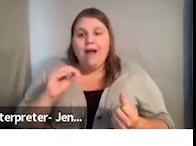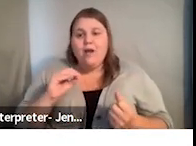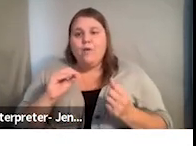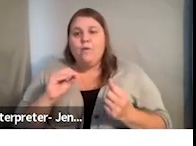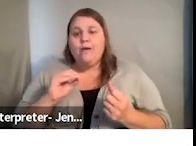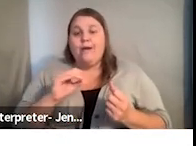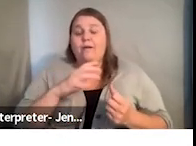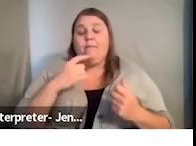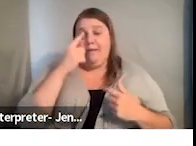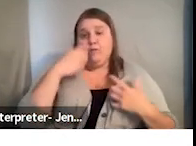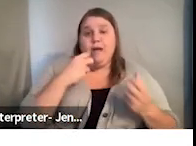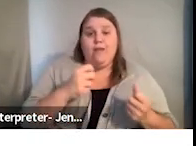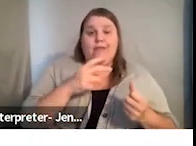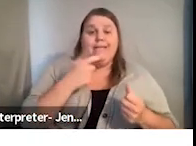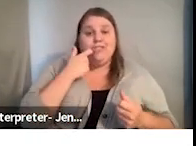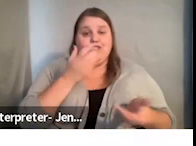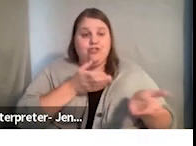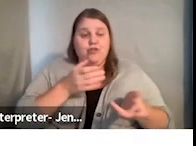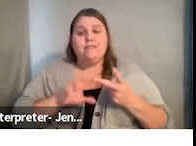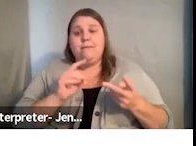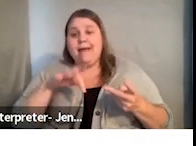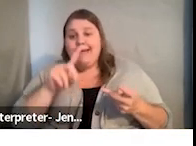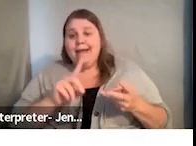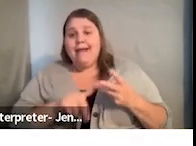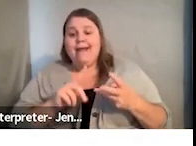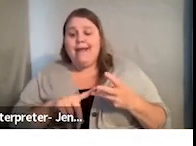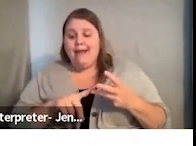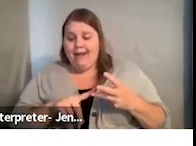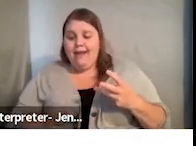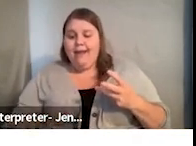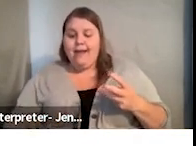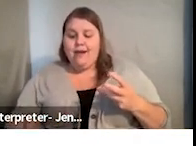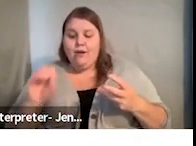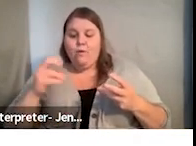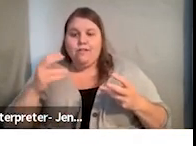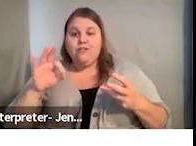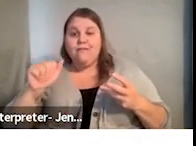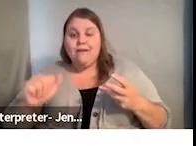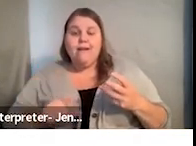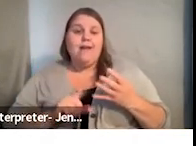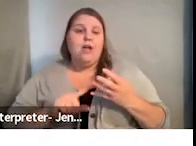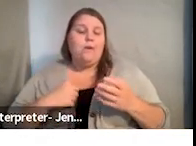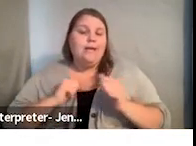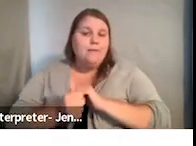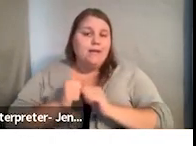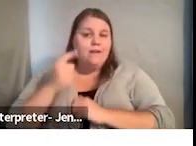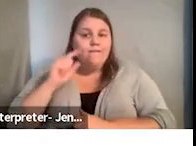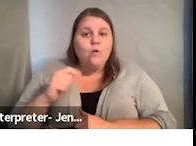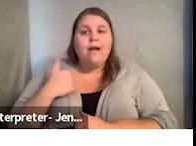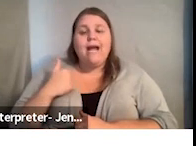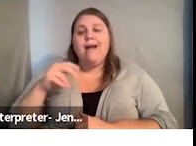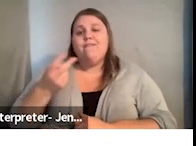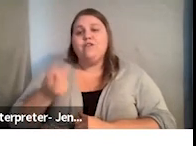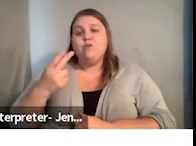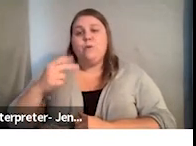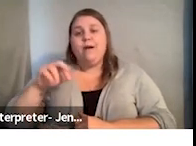addiction services, as well as Medicaid. Ohio successfully competed for and received 2 HUD grants, which now allows to